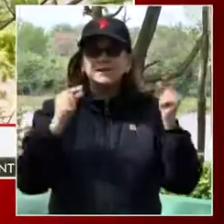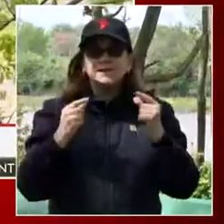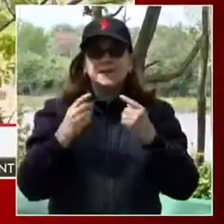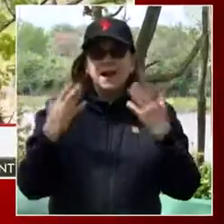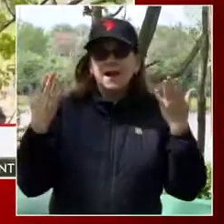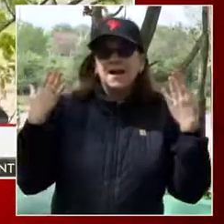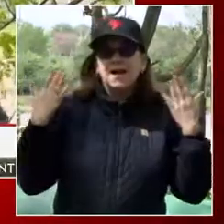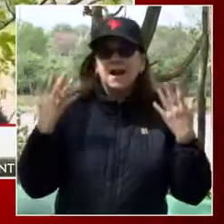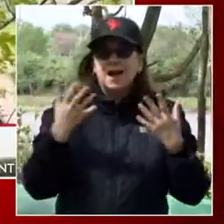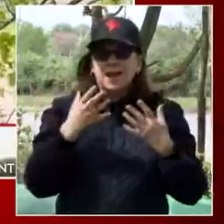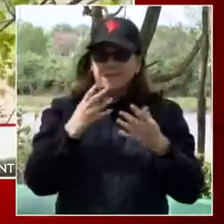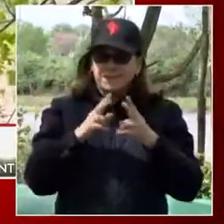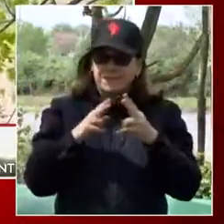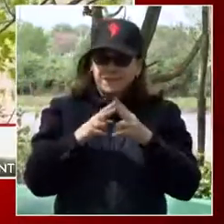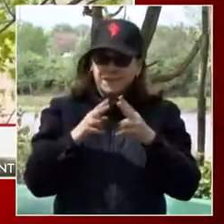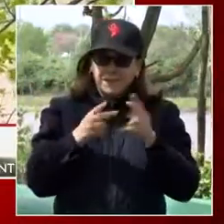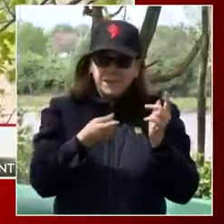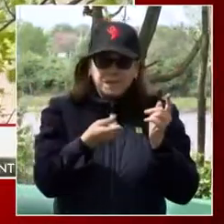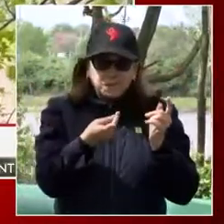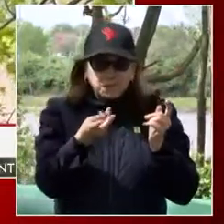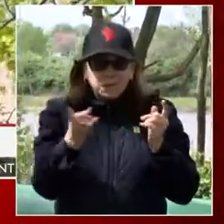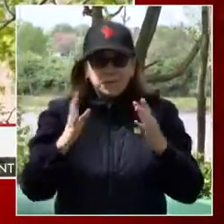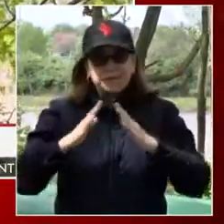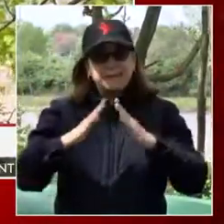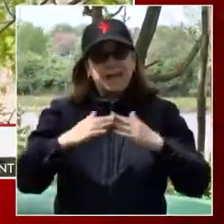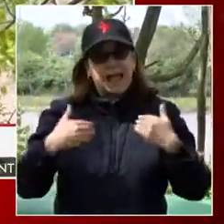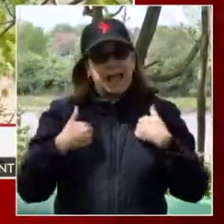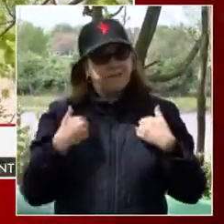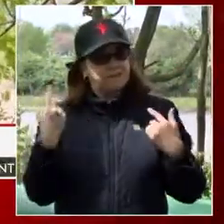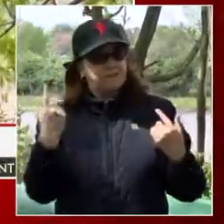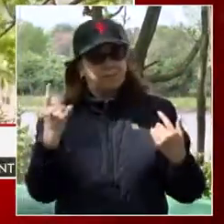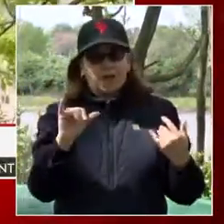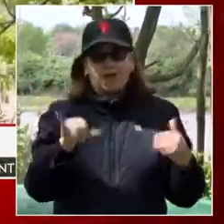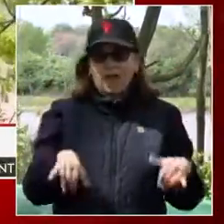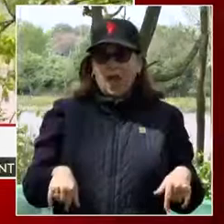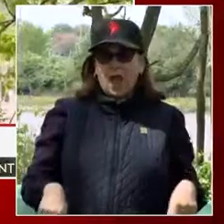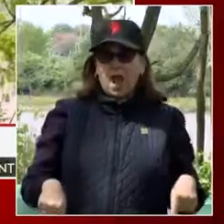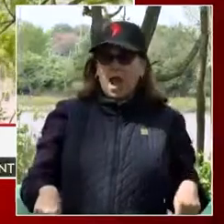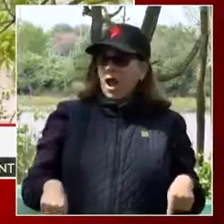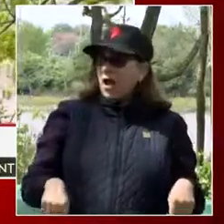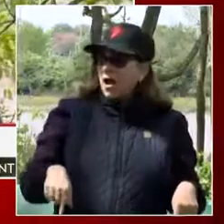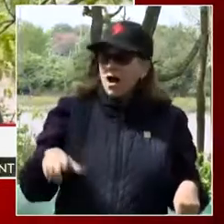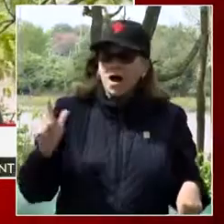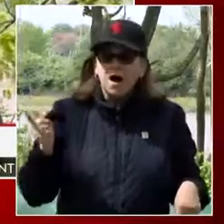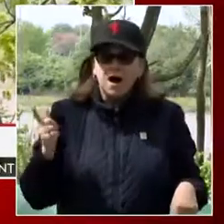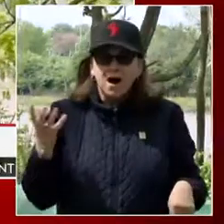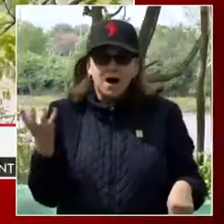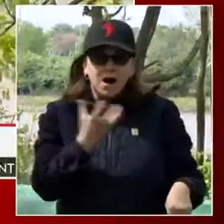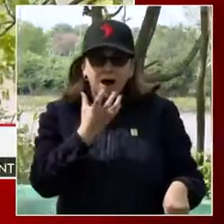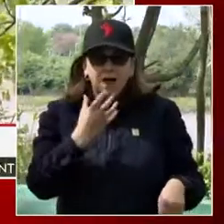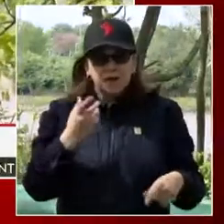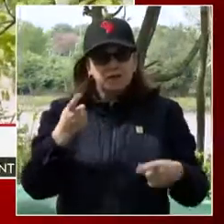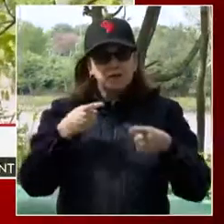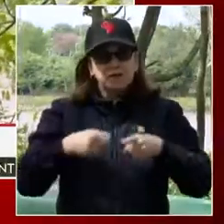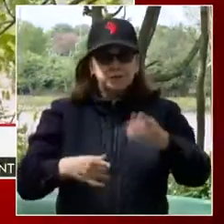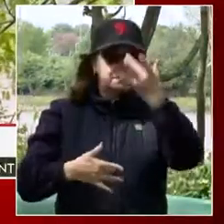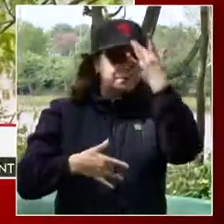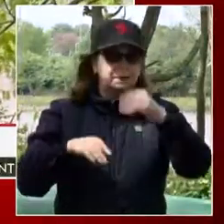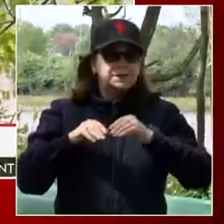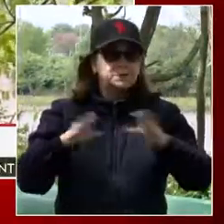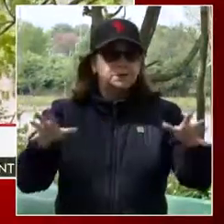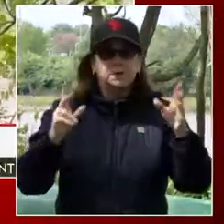asset quite like this. And what that's already meant to our city, Mayor, that during the pandemic, when people have